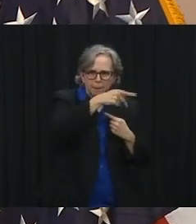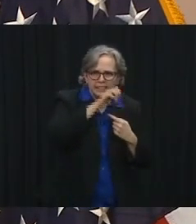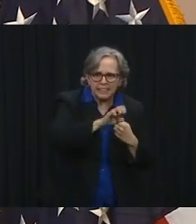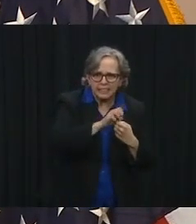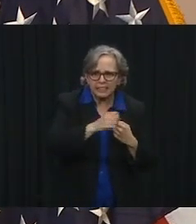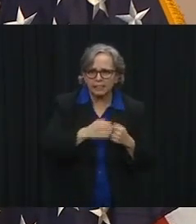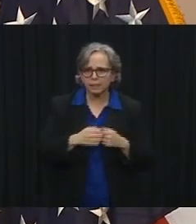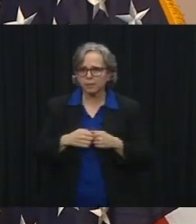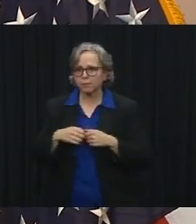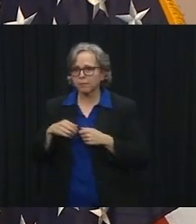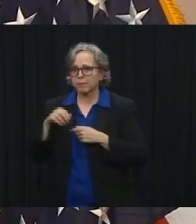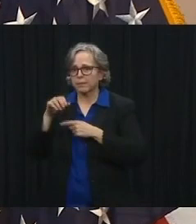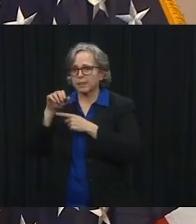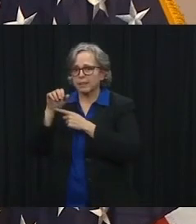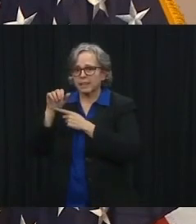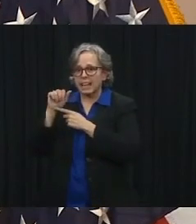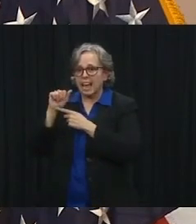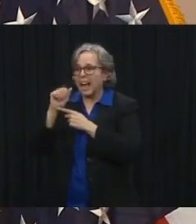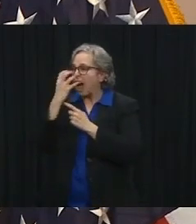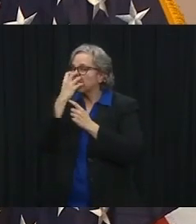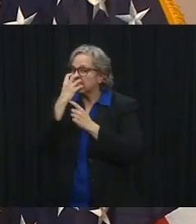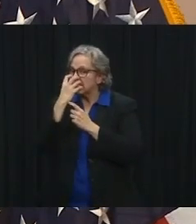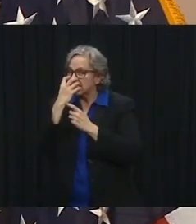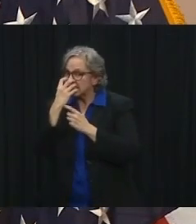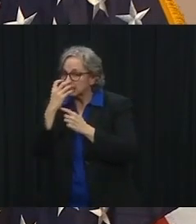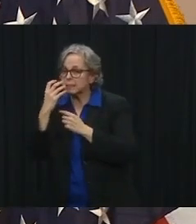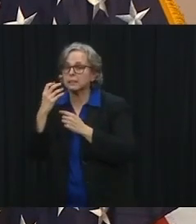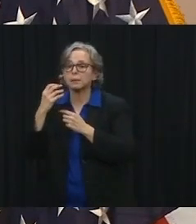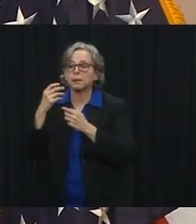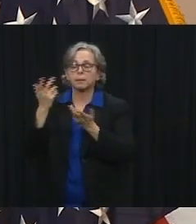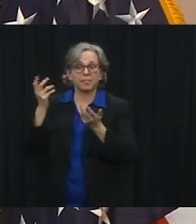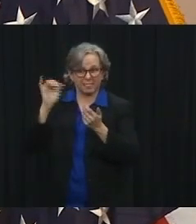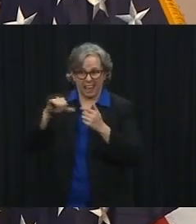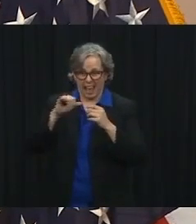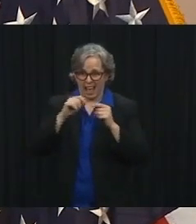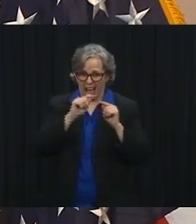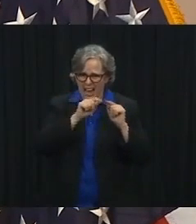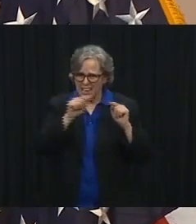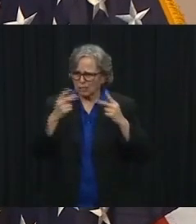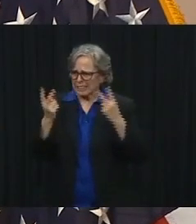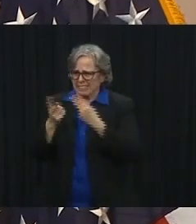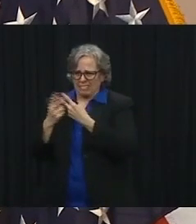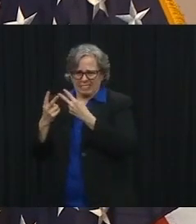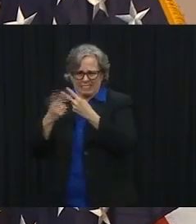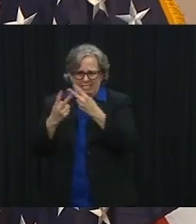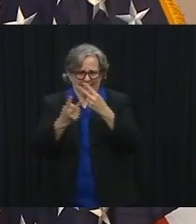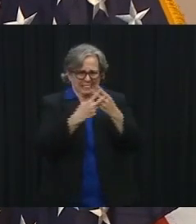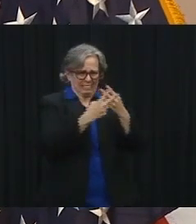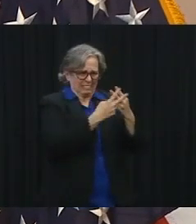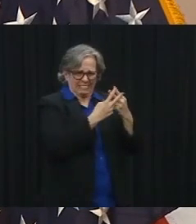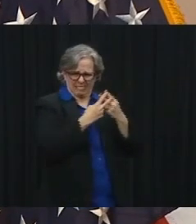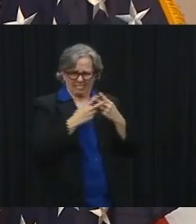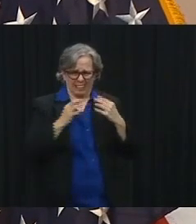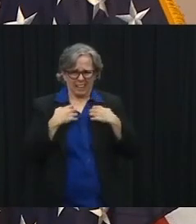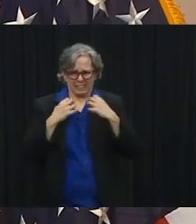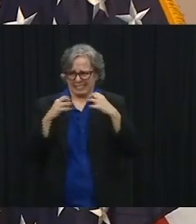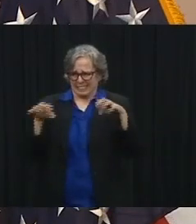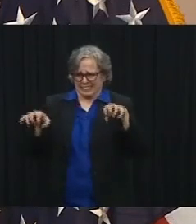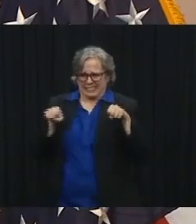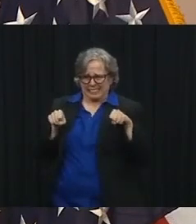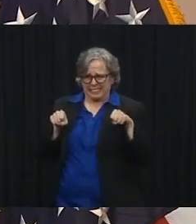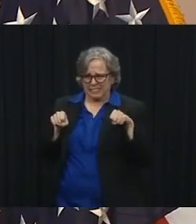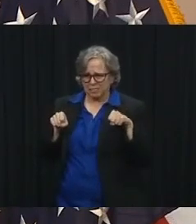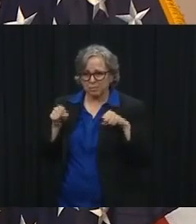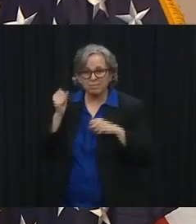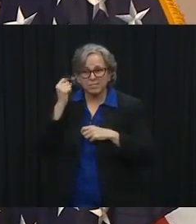ventilators. We're doing all sorts of things to increase that system, but you should know we will be having to build additional beds, just like you're seeing in places like